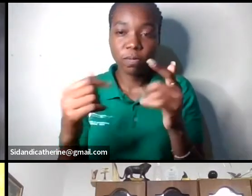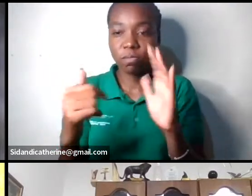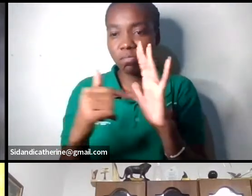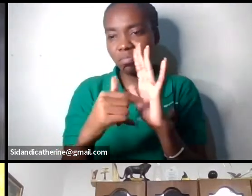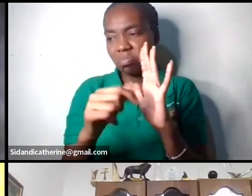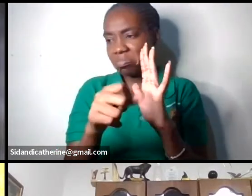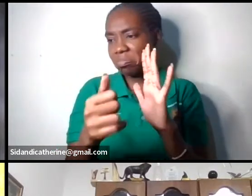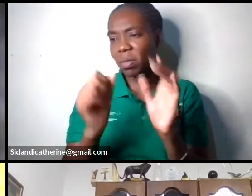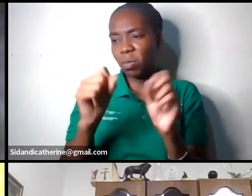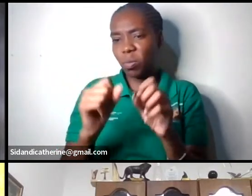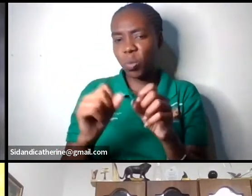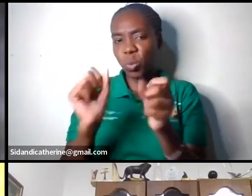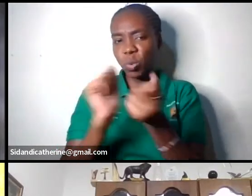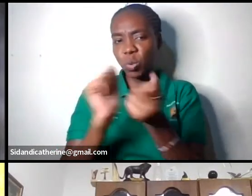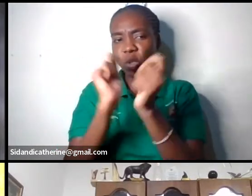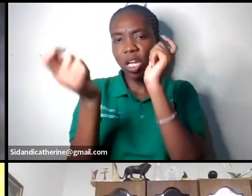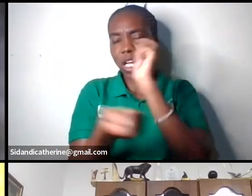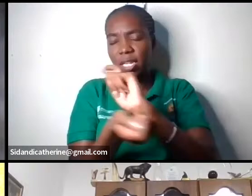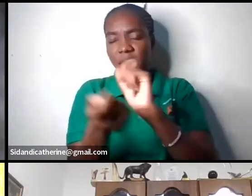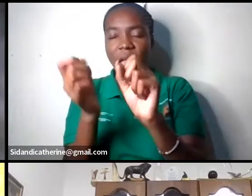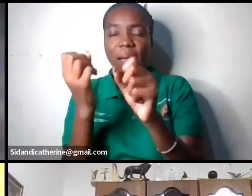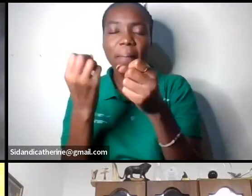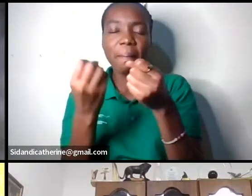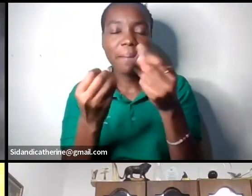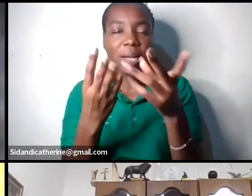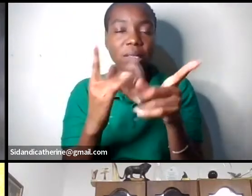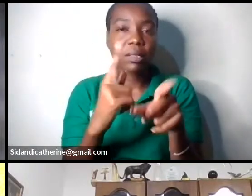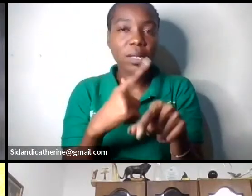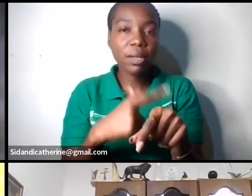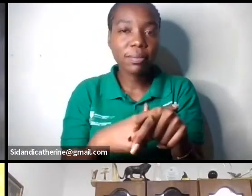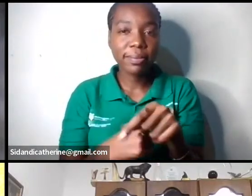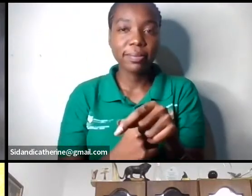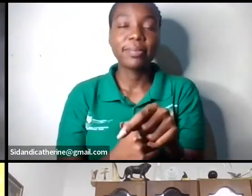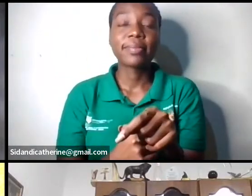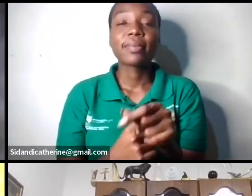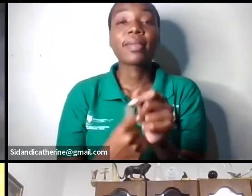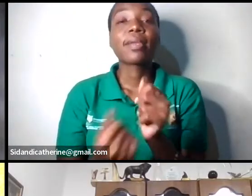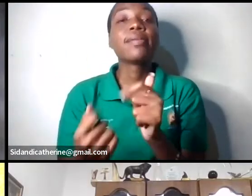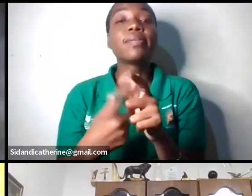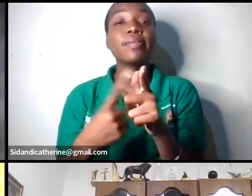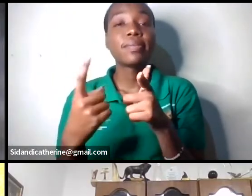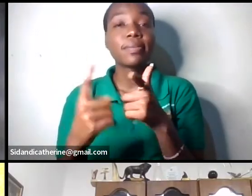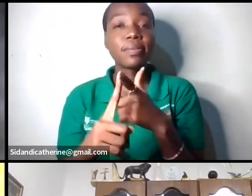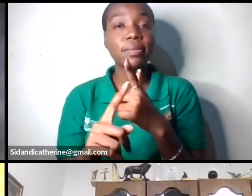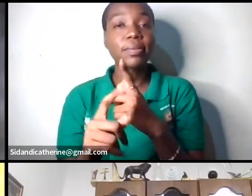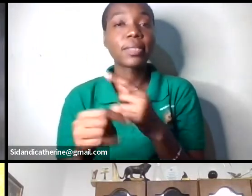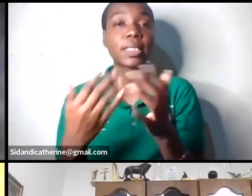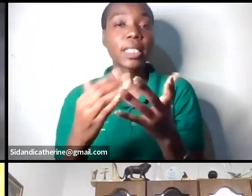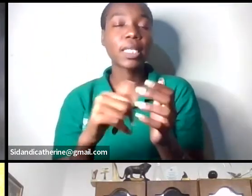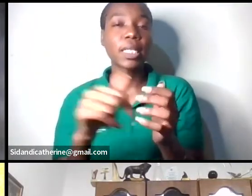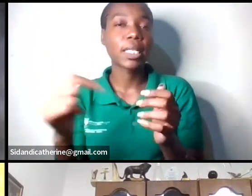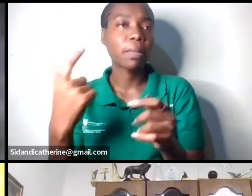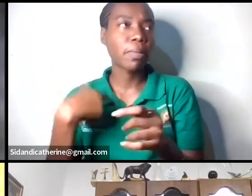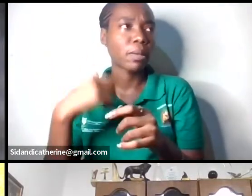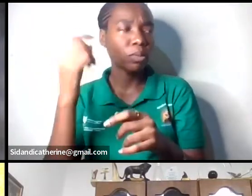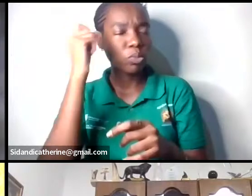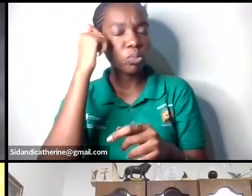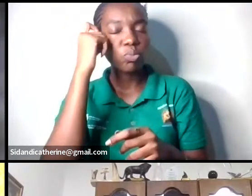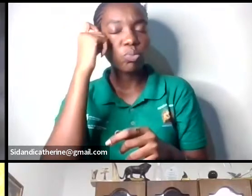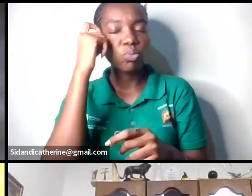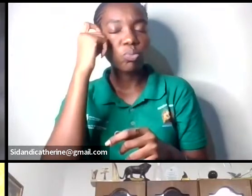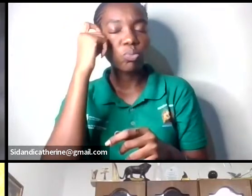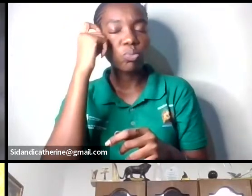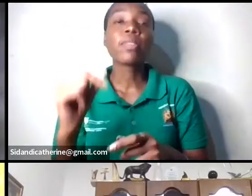propel us up a lot faster. The other two things that actually came to my mind as we were talking earlier